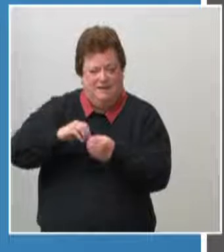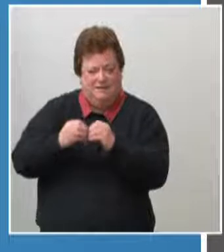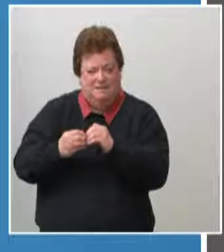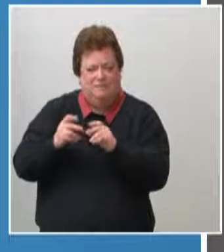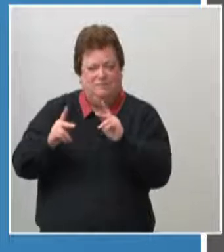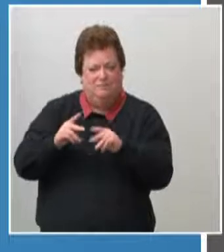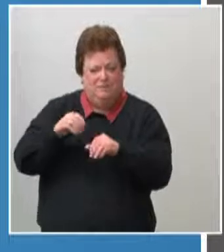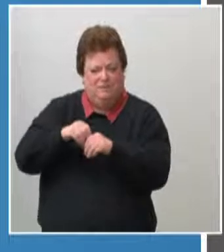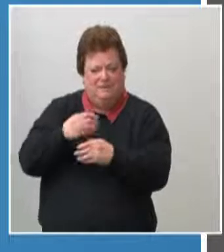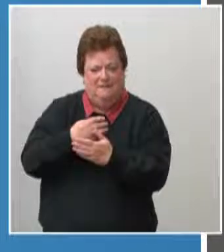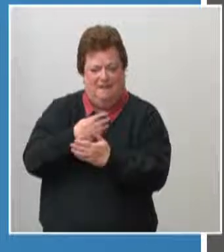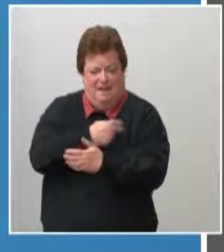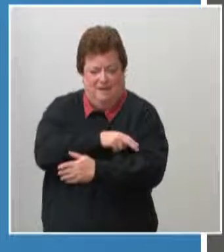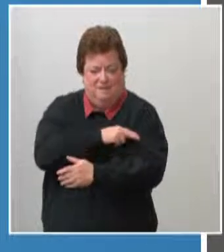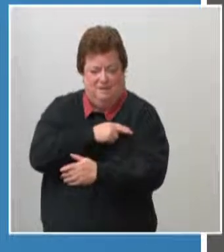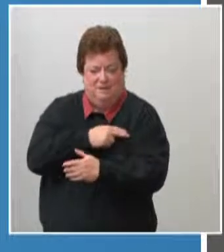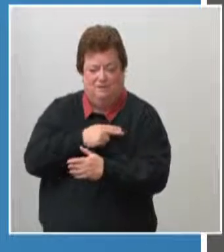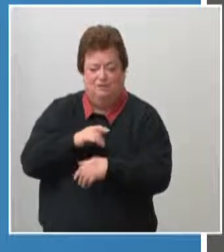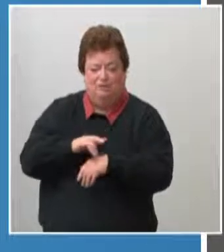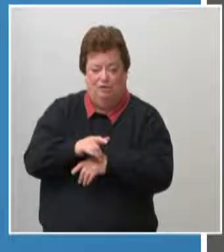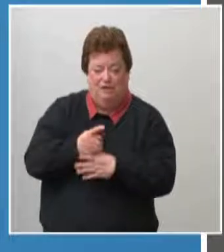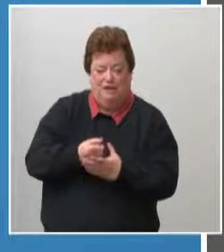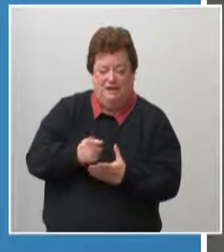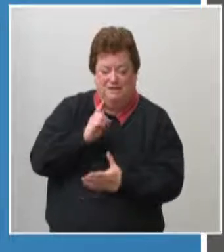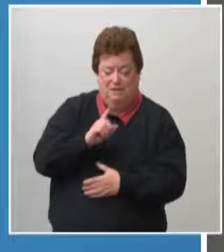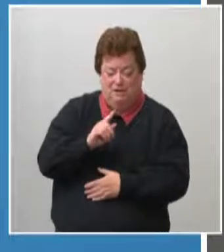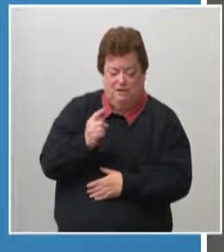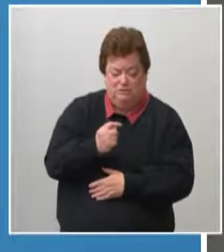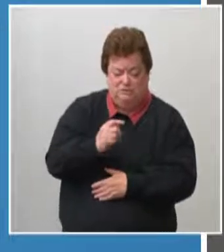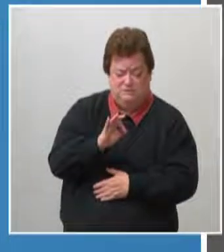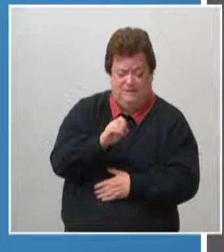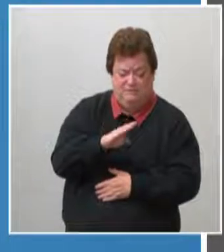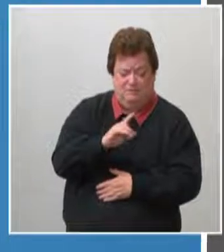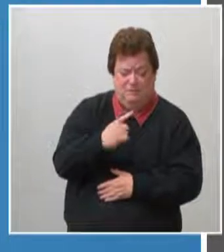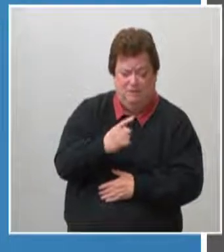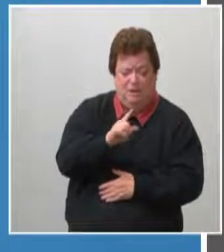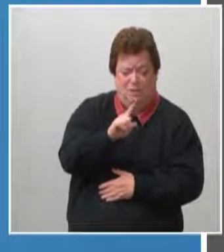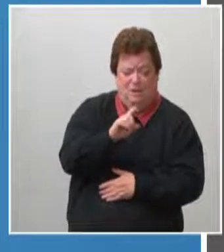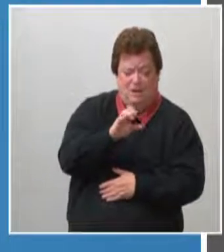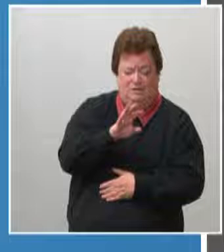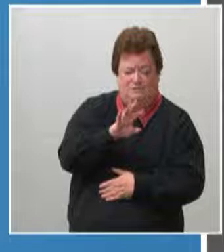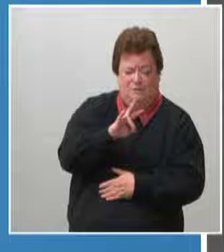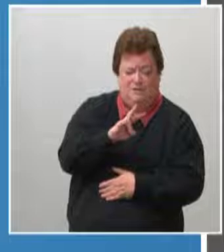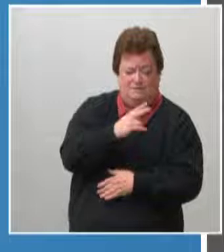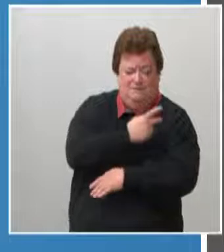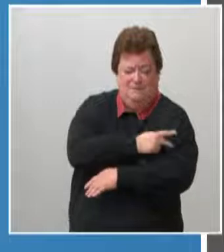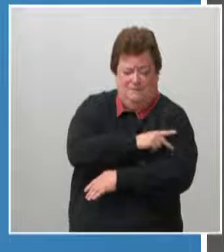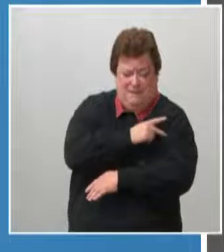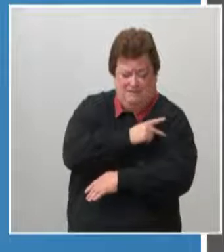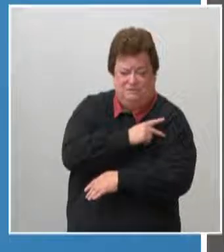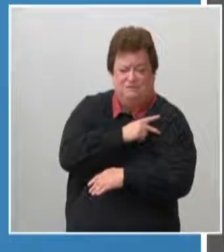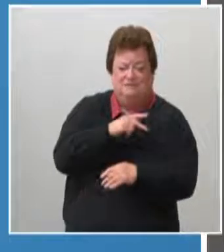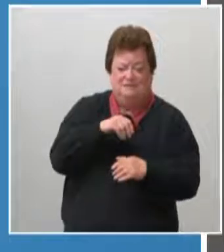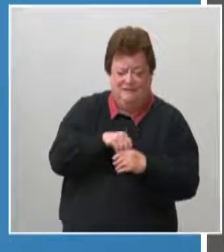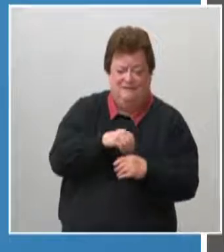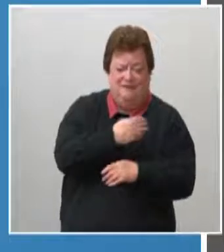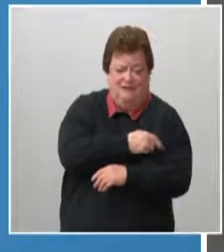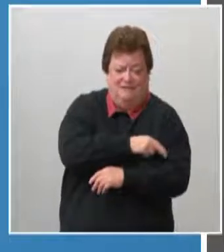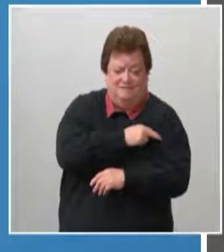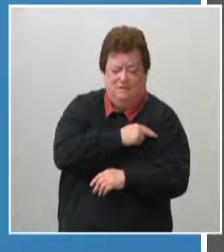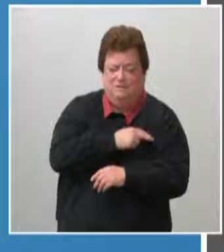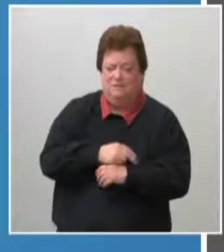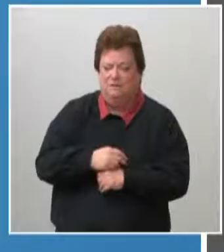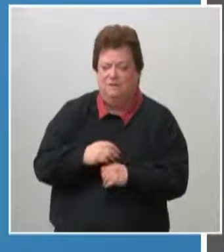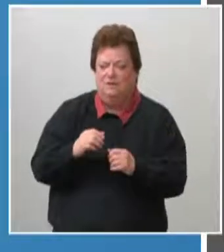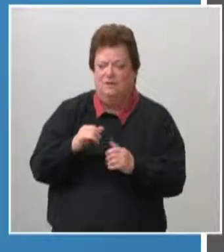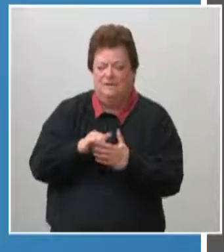hospitalizations early last week. On Tuesday, February 1st, 147 patients were reported hospitalized,